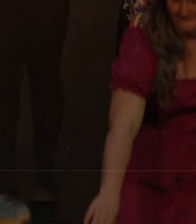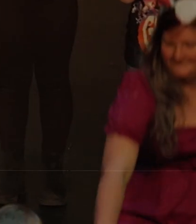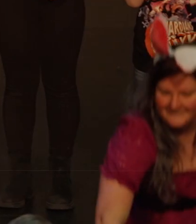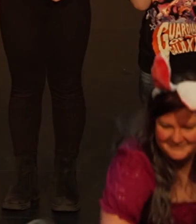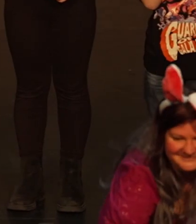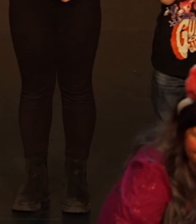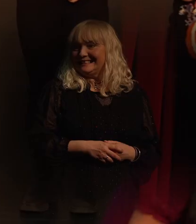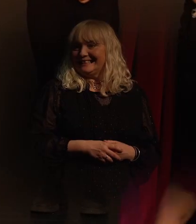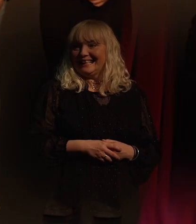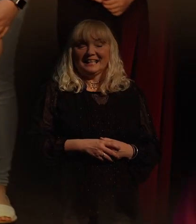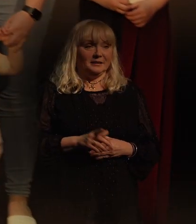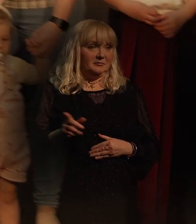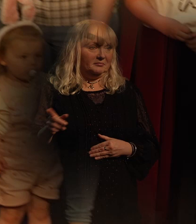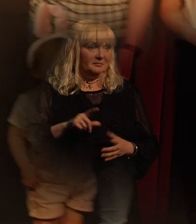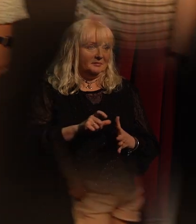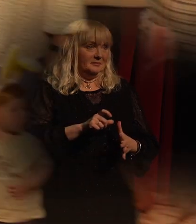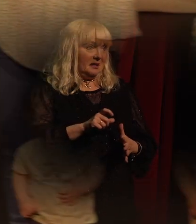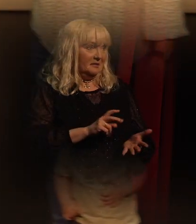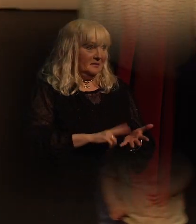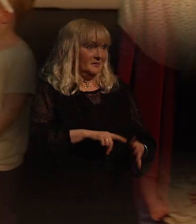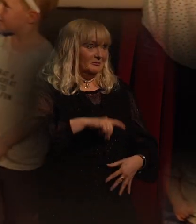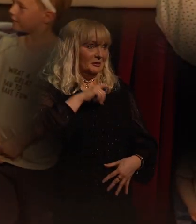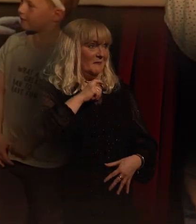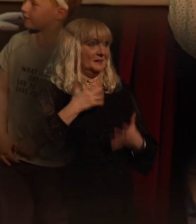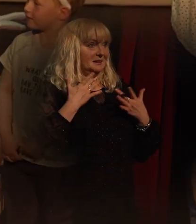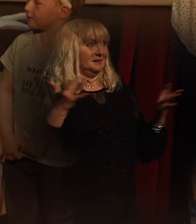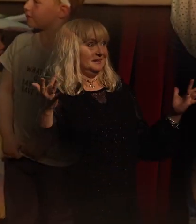you seen my cock of gold? It's over there. Over there. Over there.